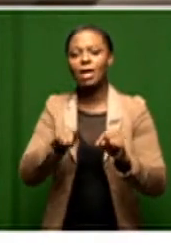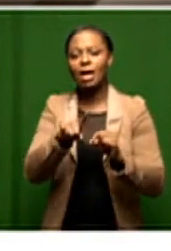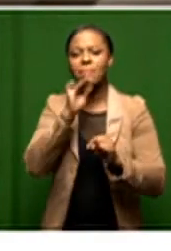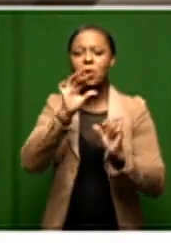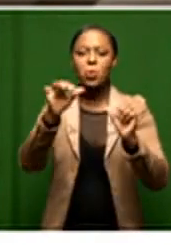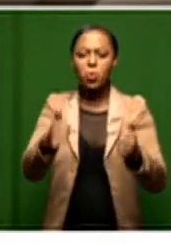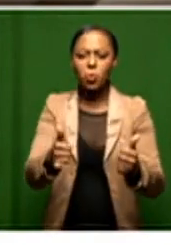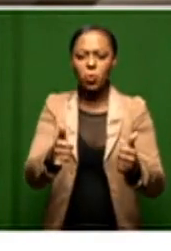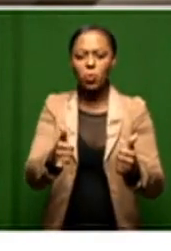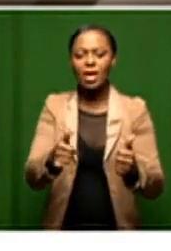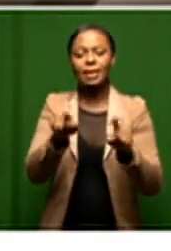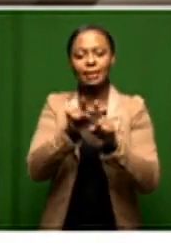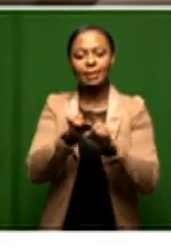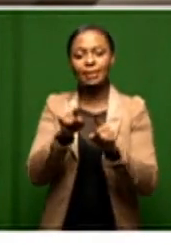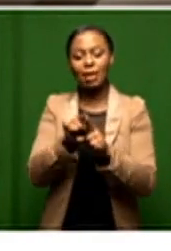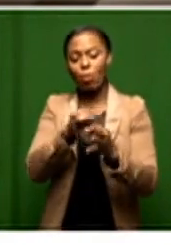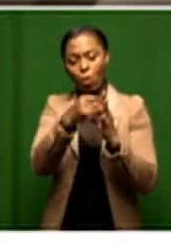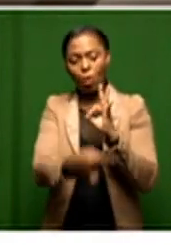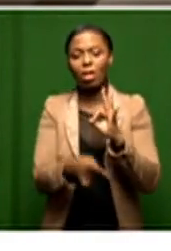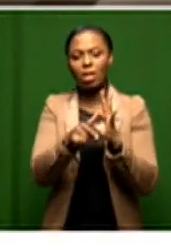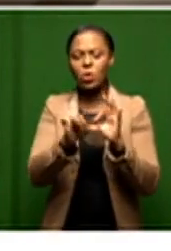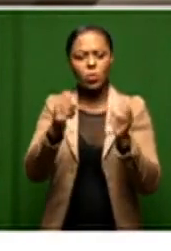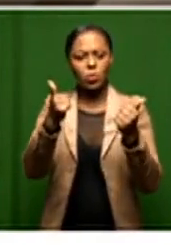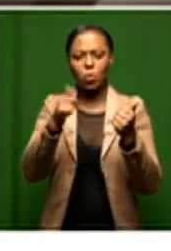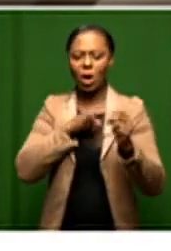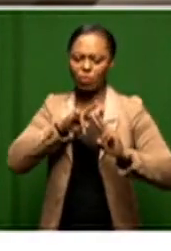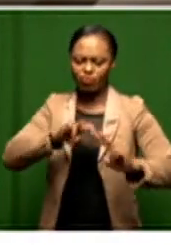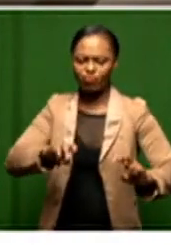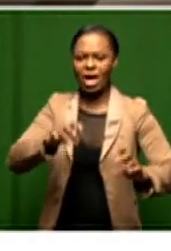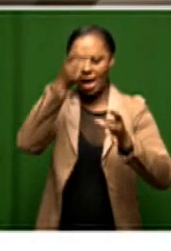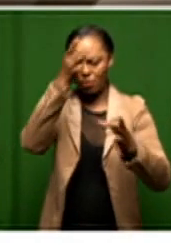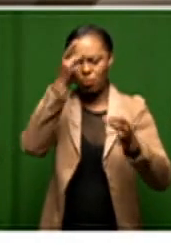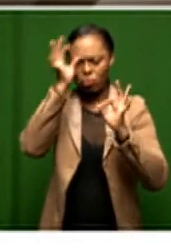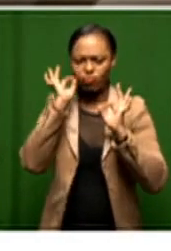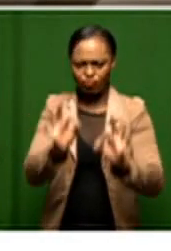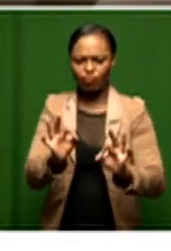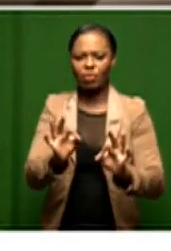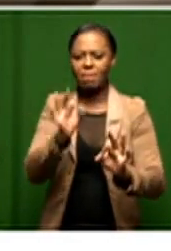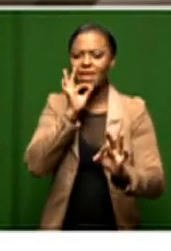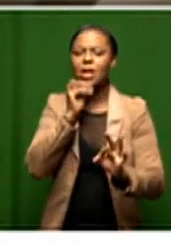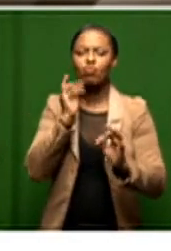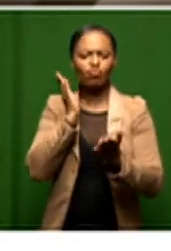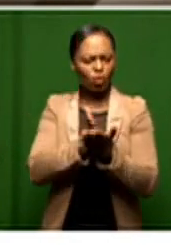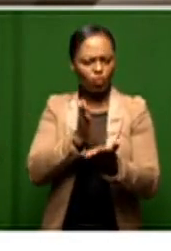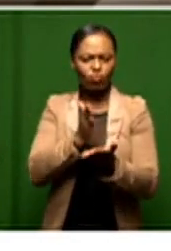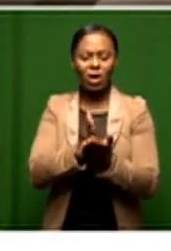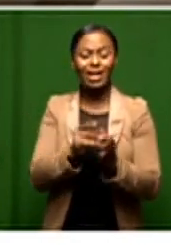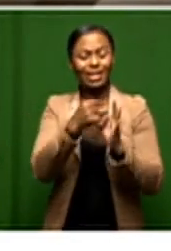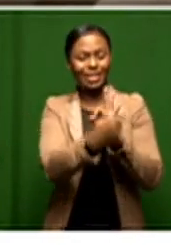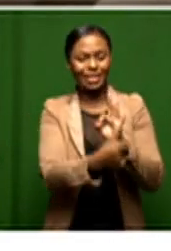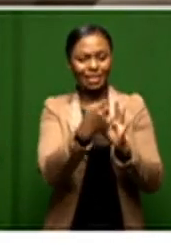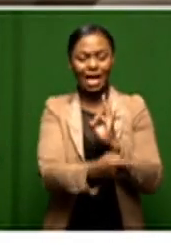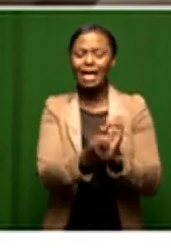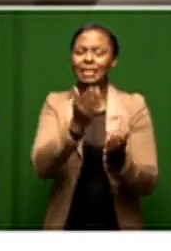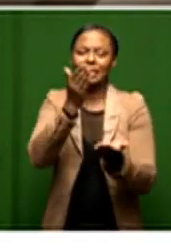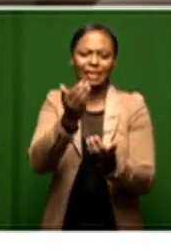efficacy data also looks very good. And so we are optimistic that this is a safe and effective vaccine. We've